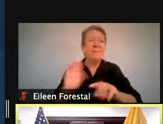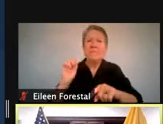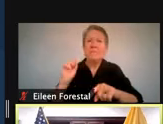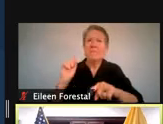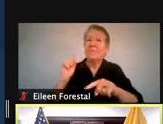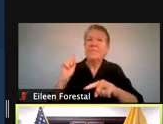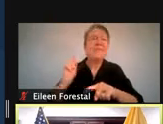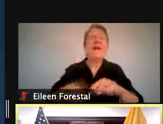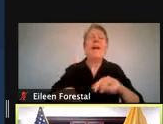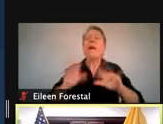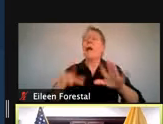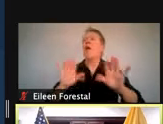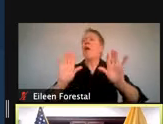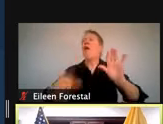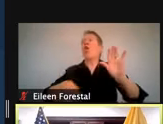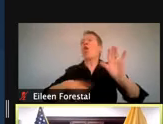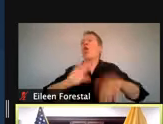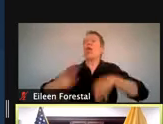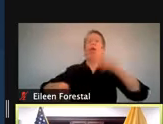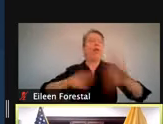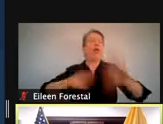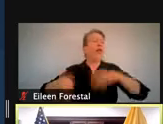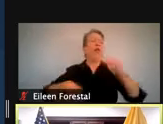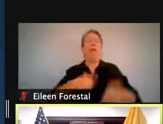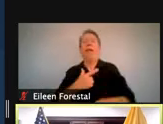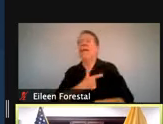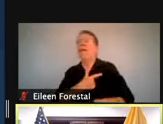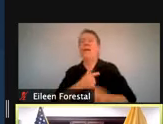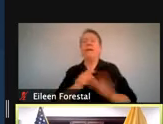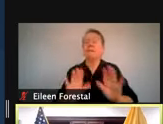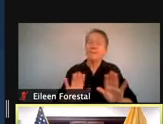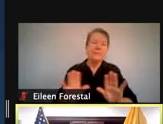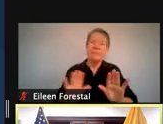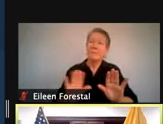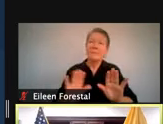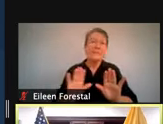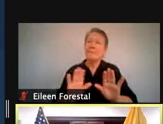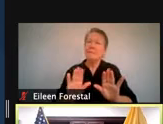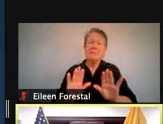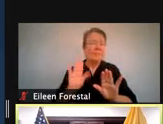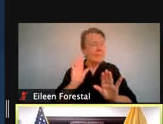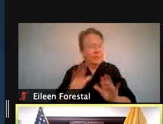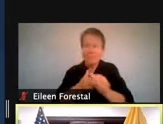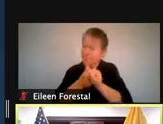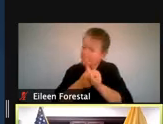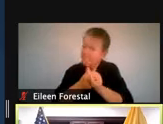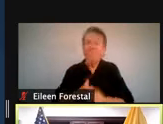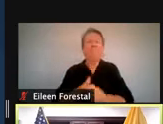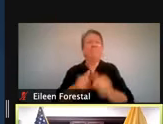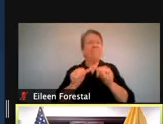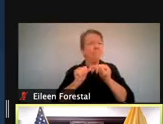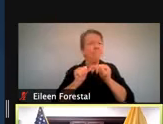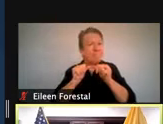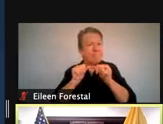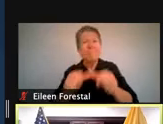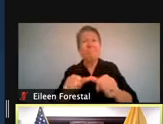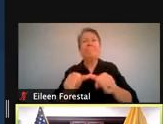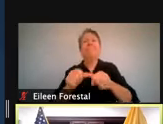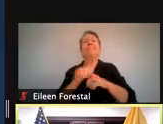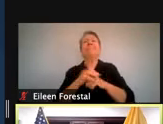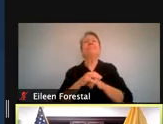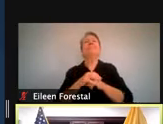in particular, we're seeing many of the new cases linked to small gatherings in private homes where folks are more apt to let their